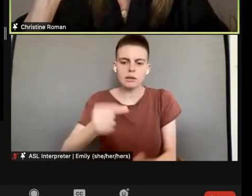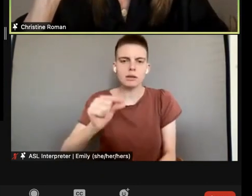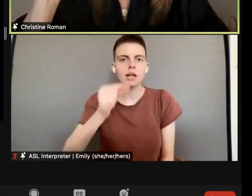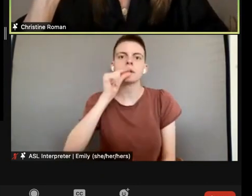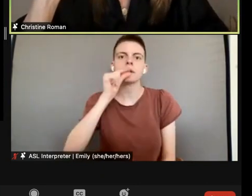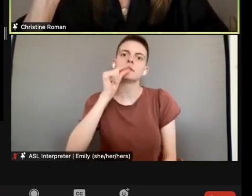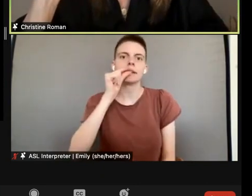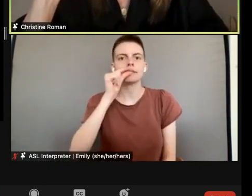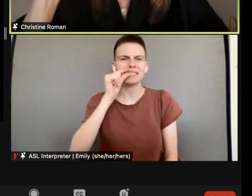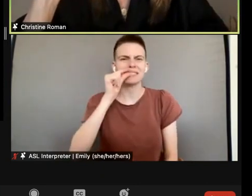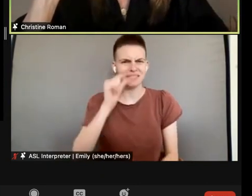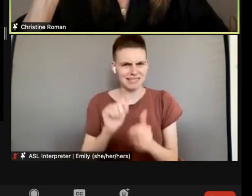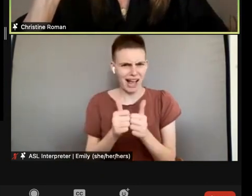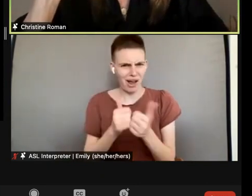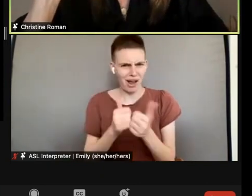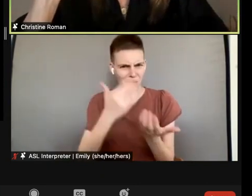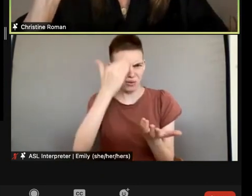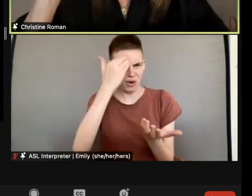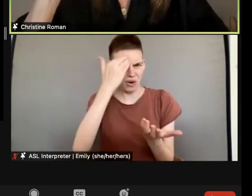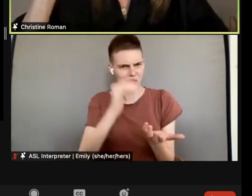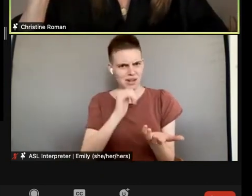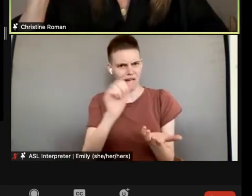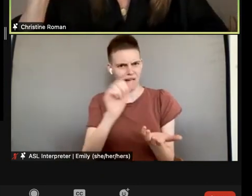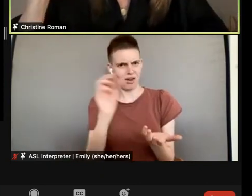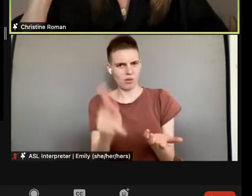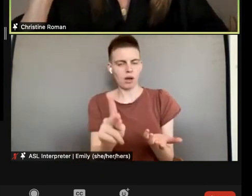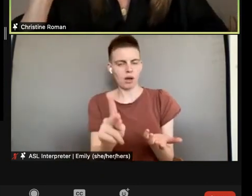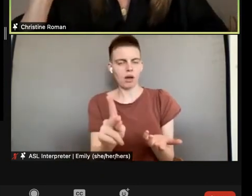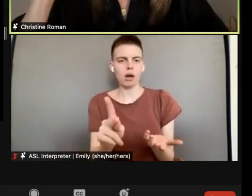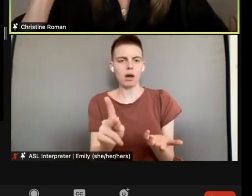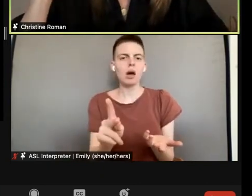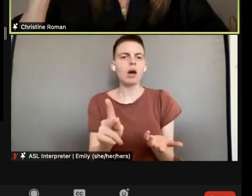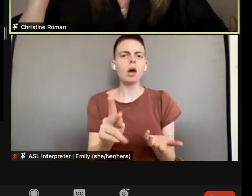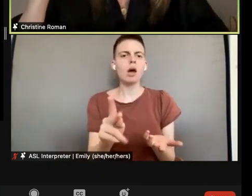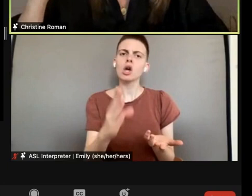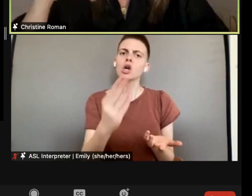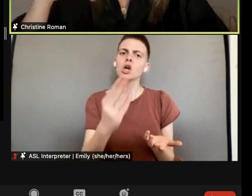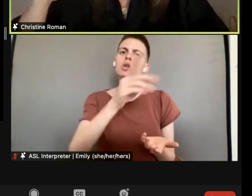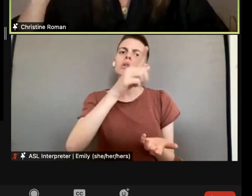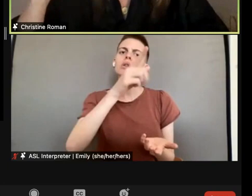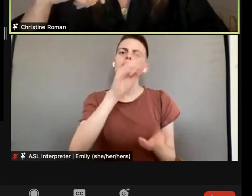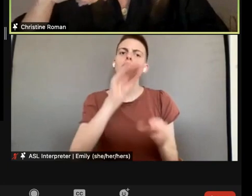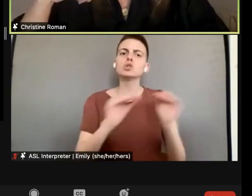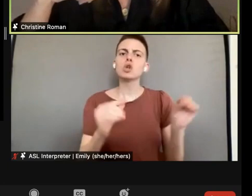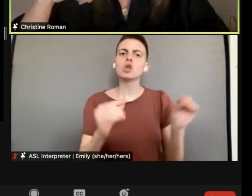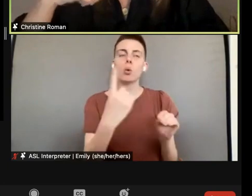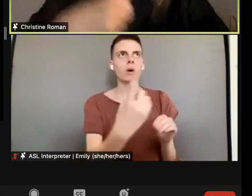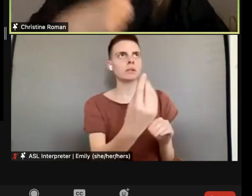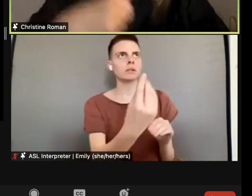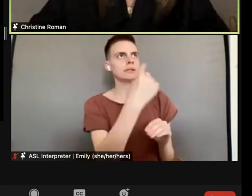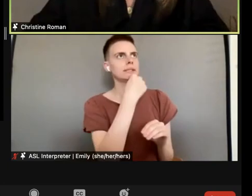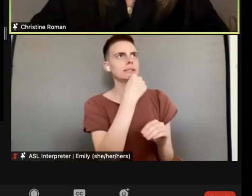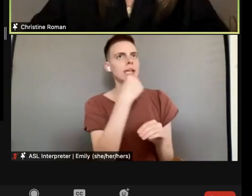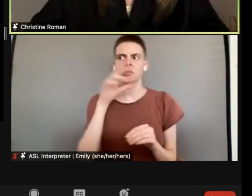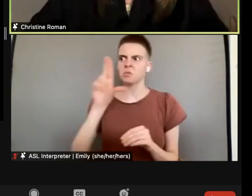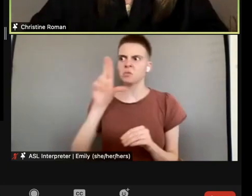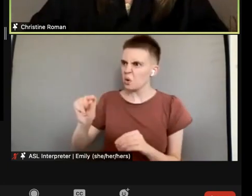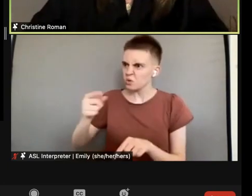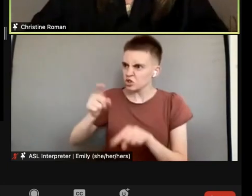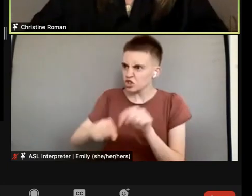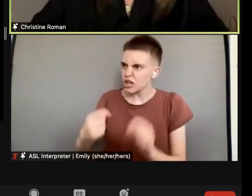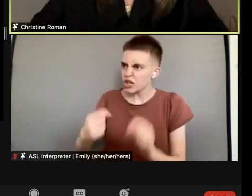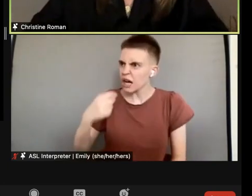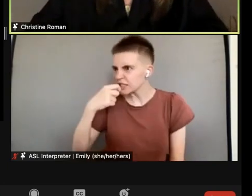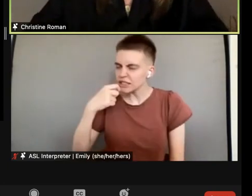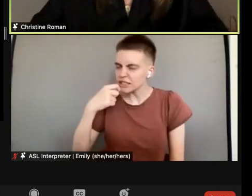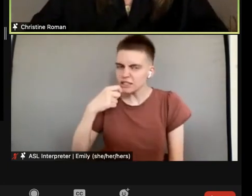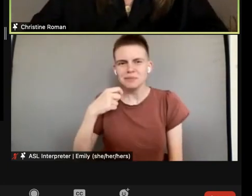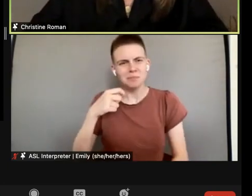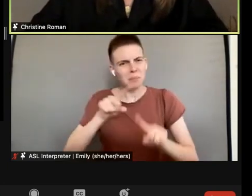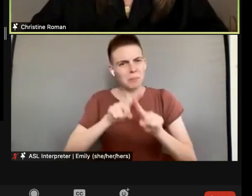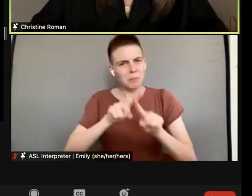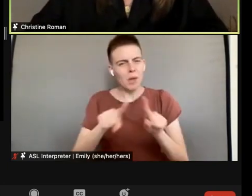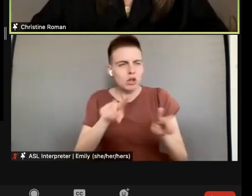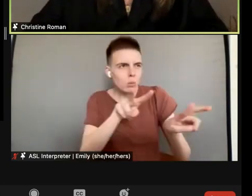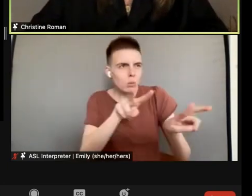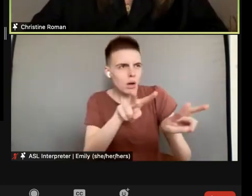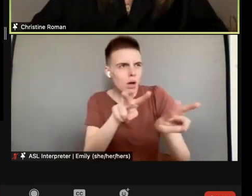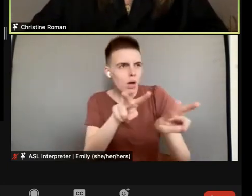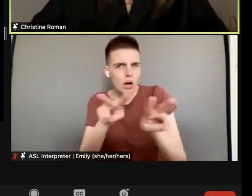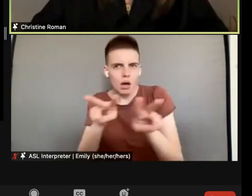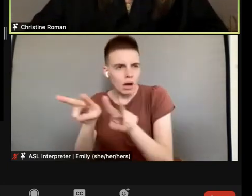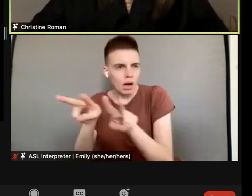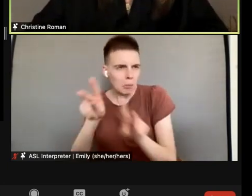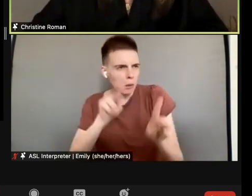directly, but you watched what people did with crayons, and they mostly didn't put them in their mouth. Mealtime rituals, all